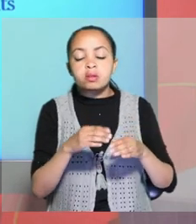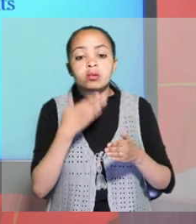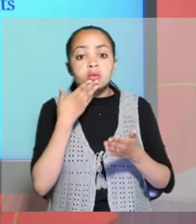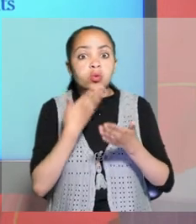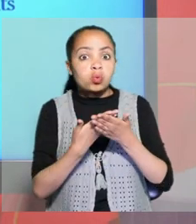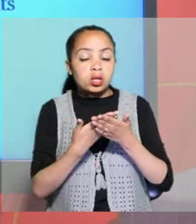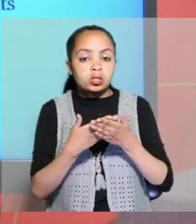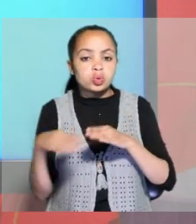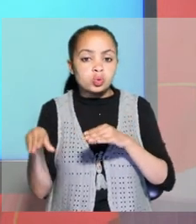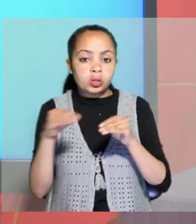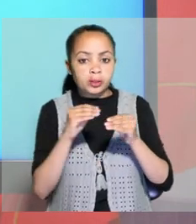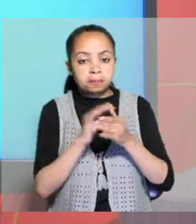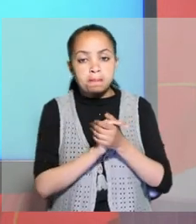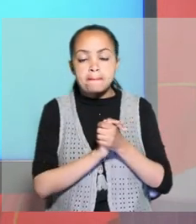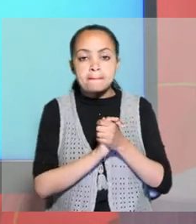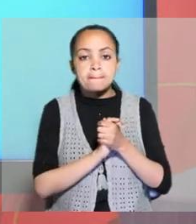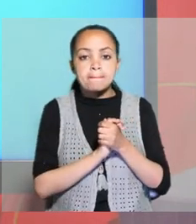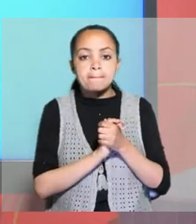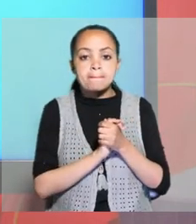student.